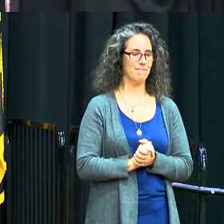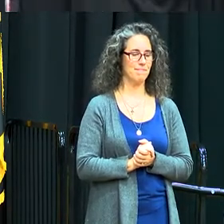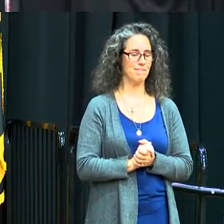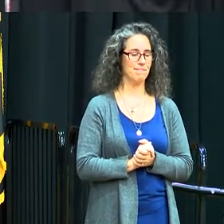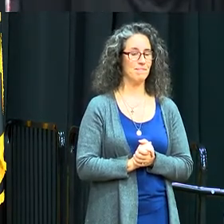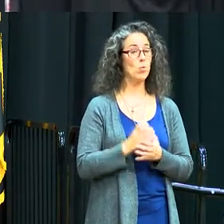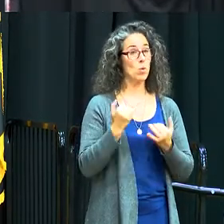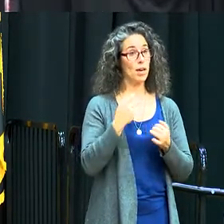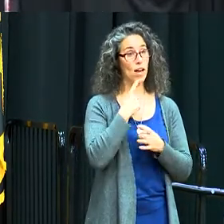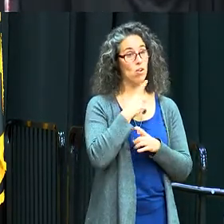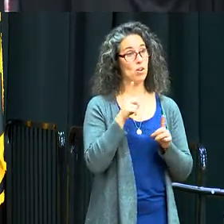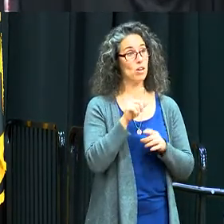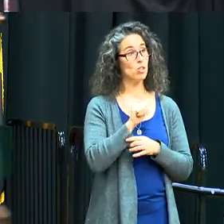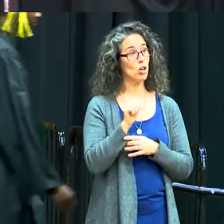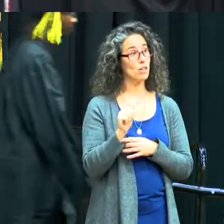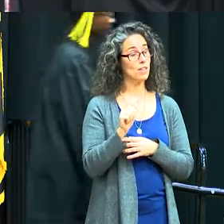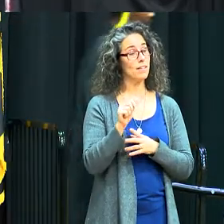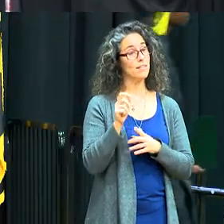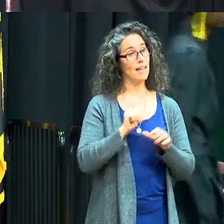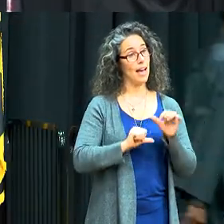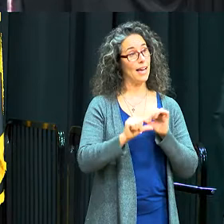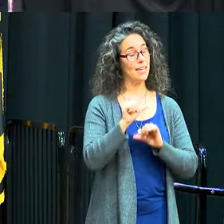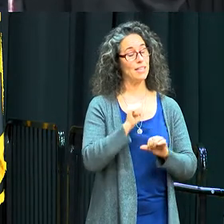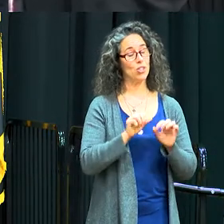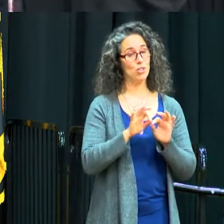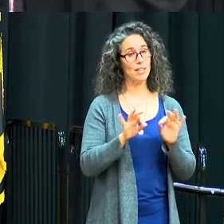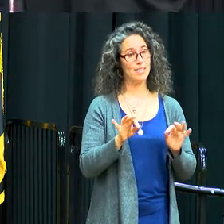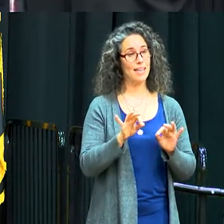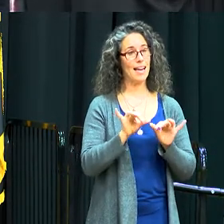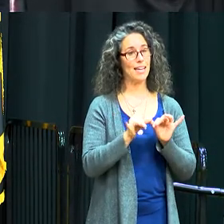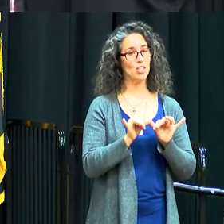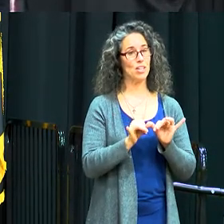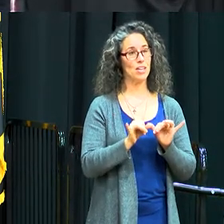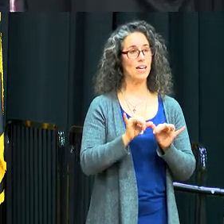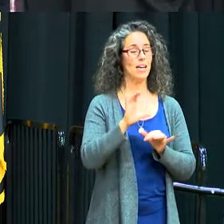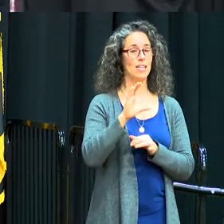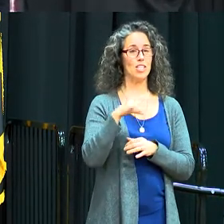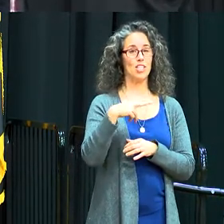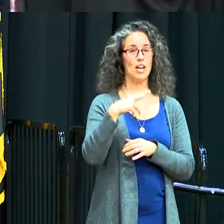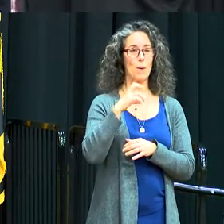We now confer the Associate of Science degrees in Engineering, Chibweju